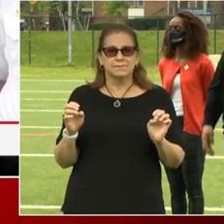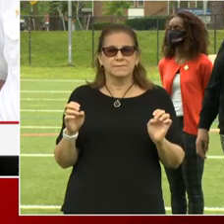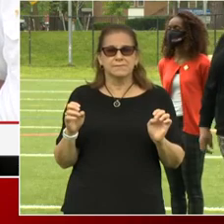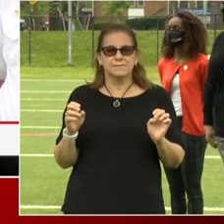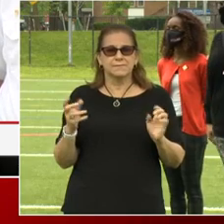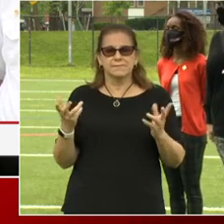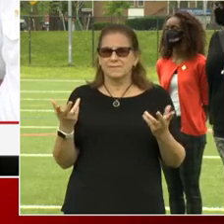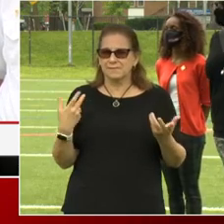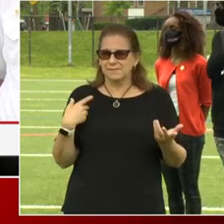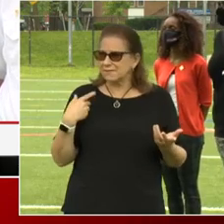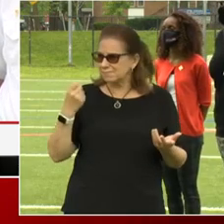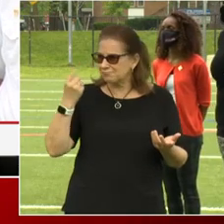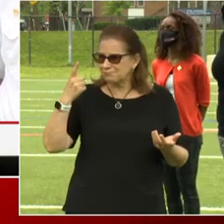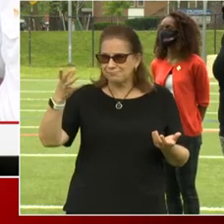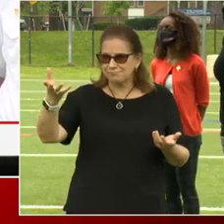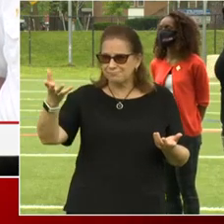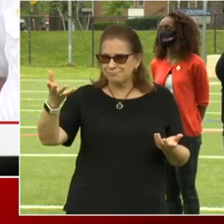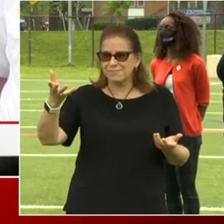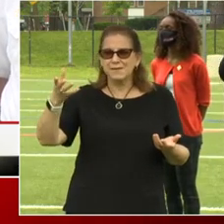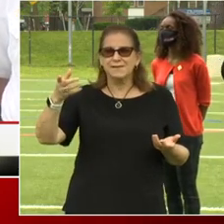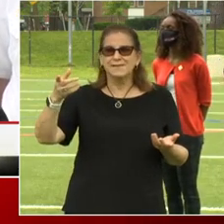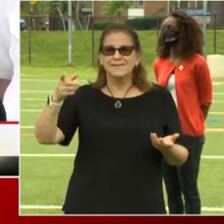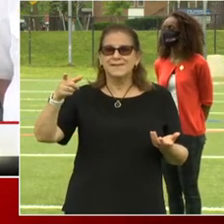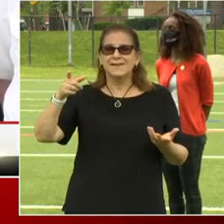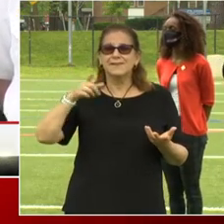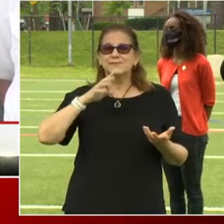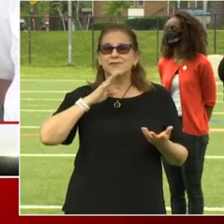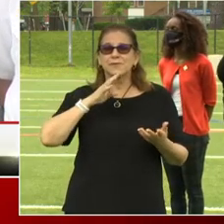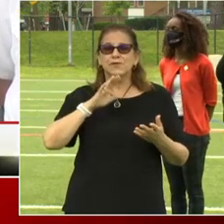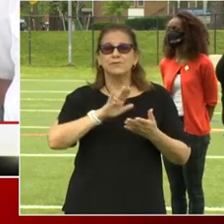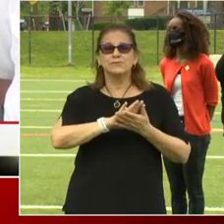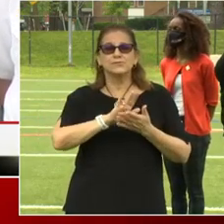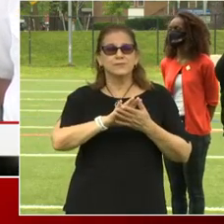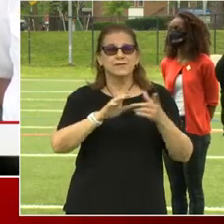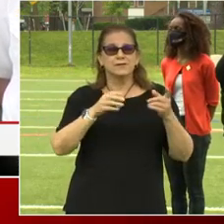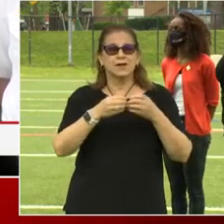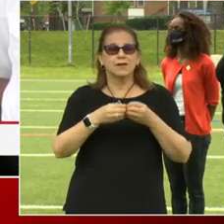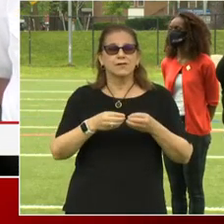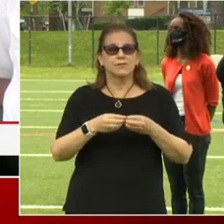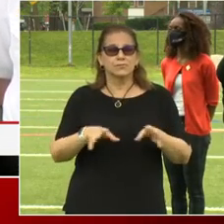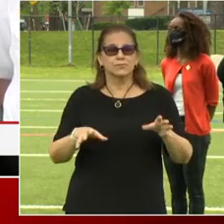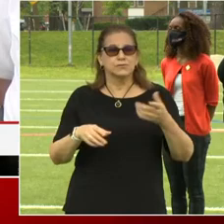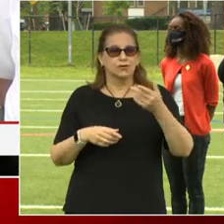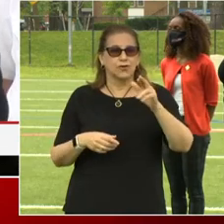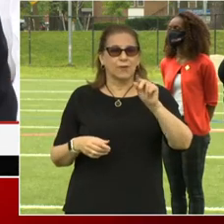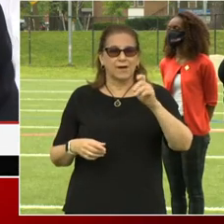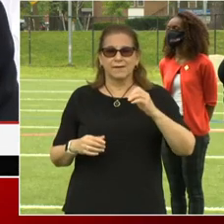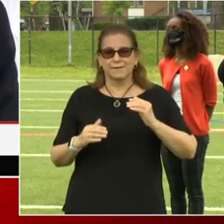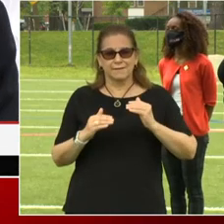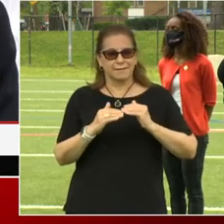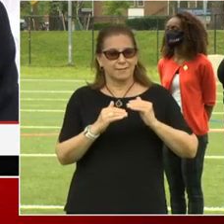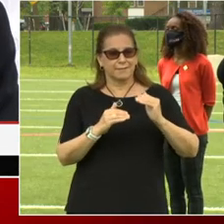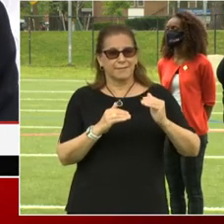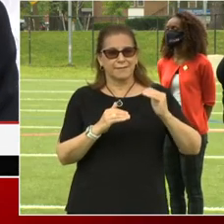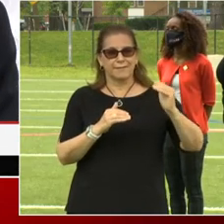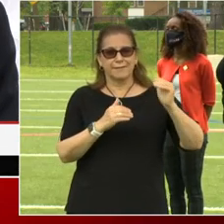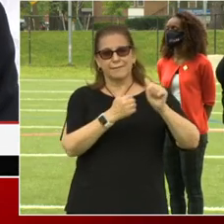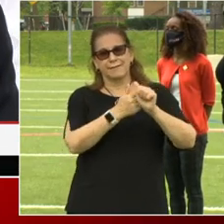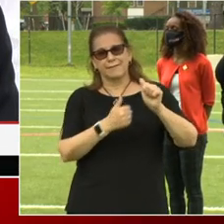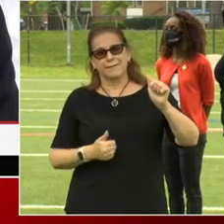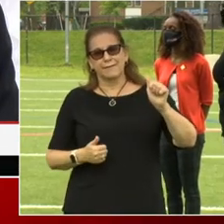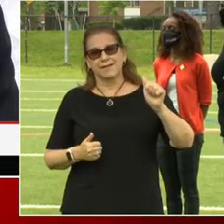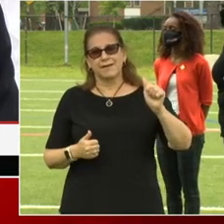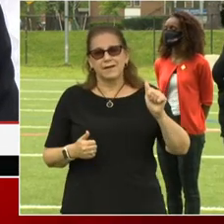didn't say that quite right, but there are some schools where they're losing a grade to a middle school, for example, that in that case there could be an adjustment to the